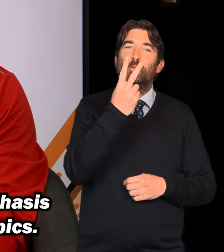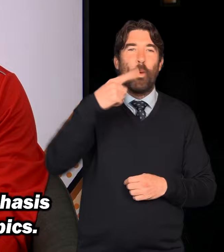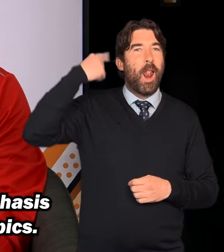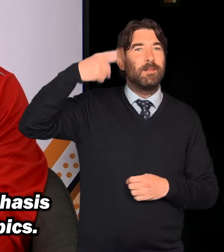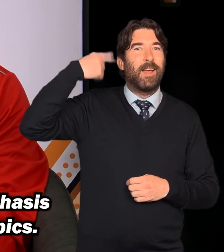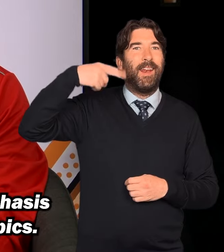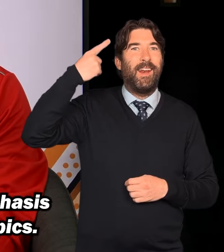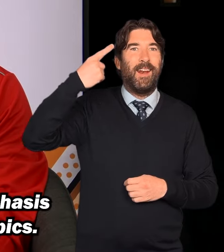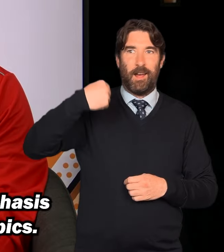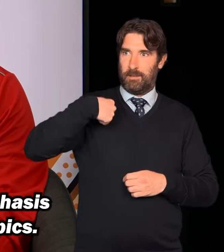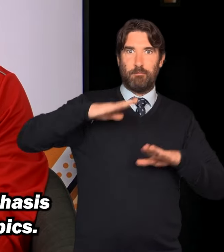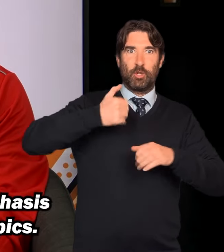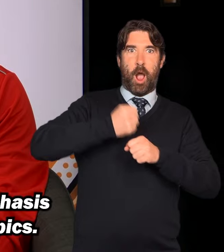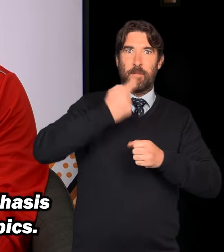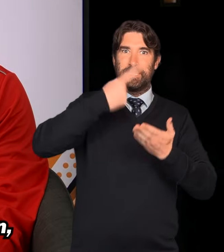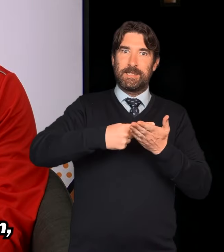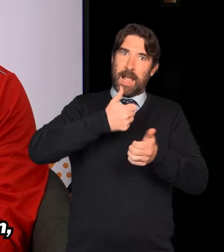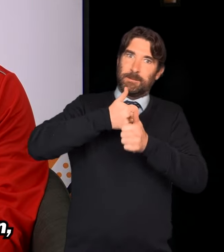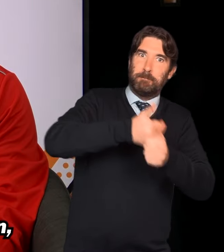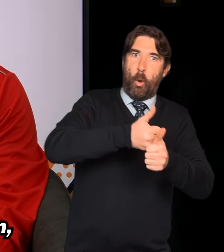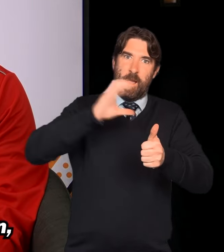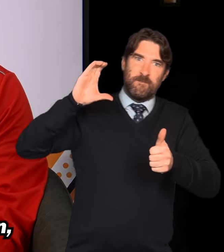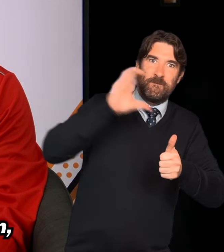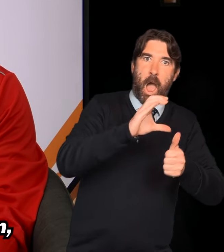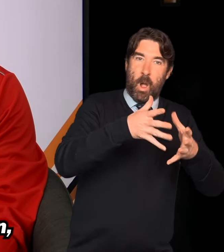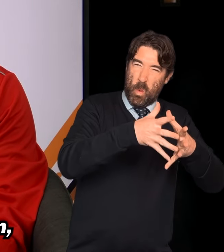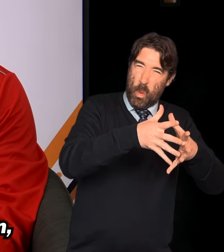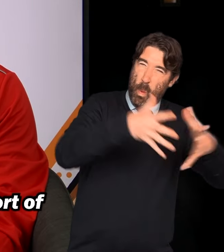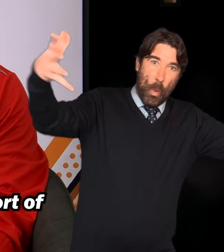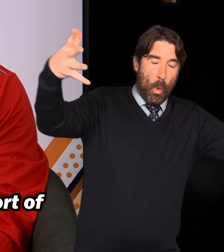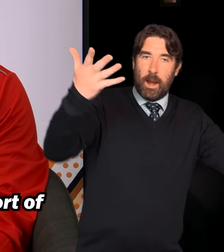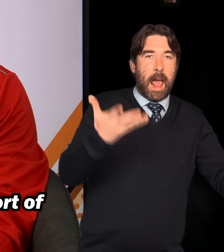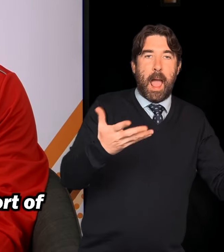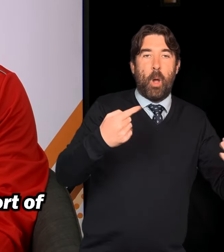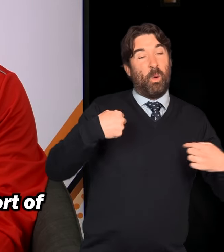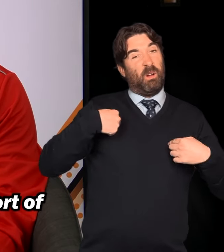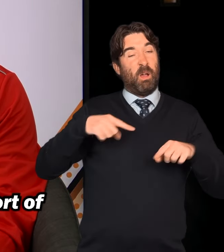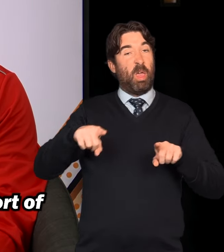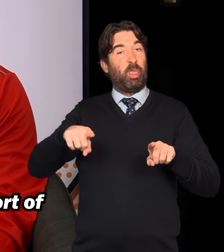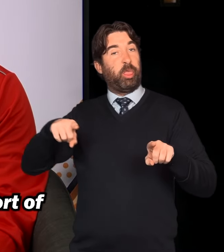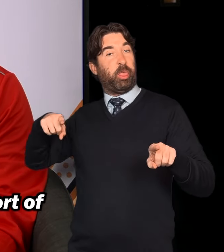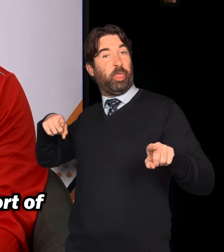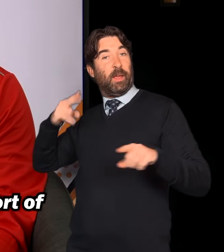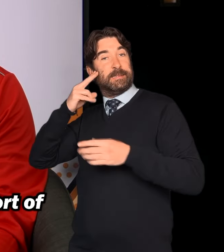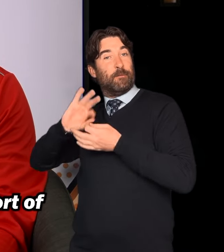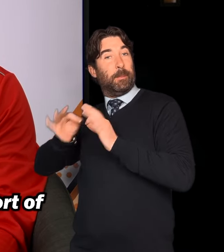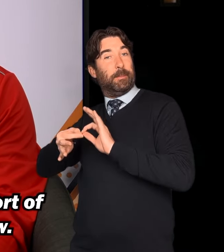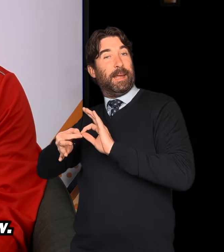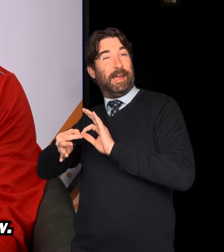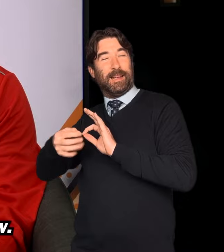on Olympics and Paralympics. So since then it's grown, but obviously we've just sort of been left